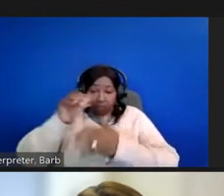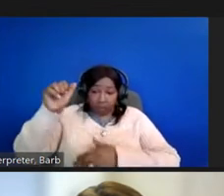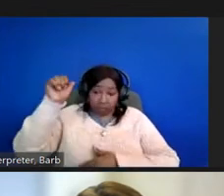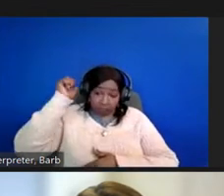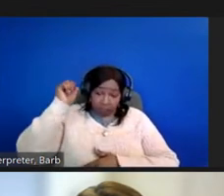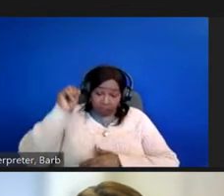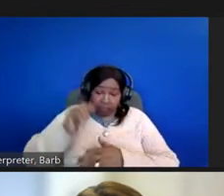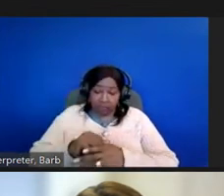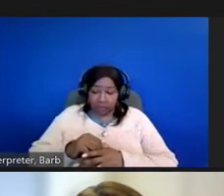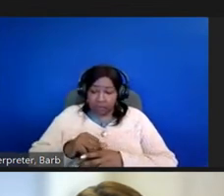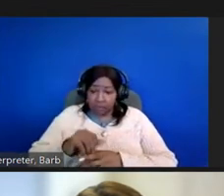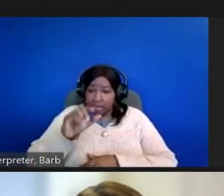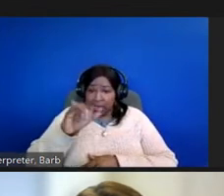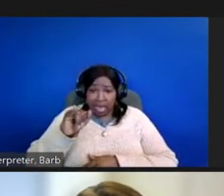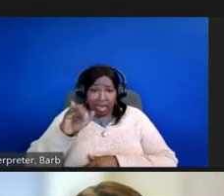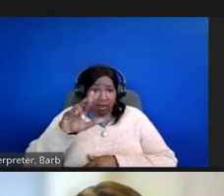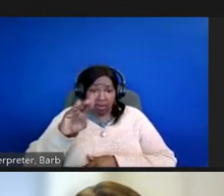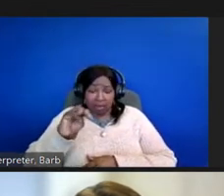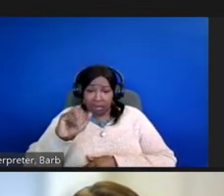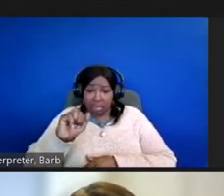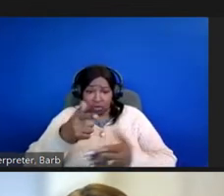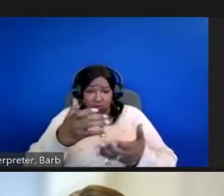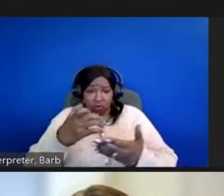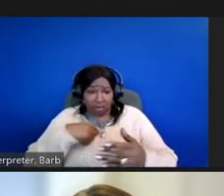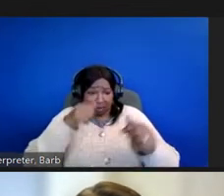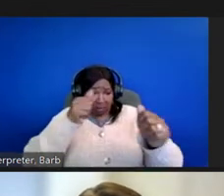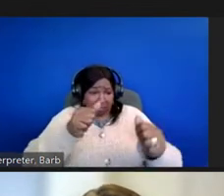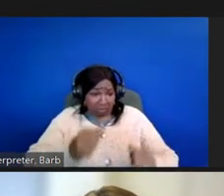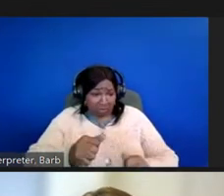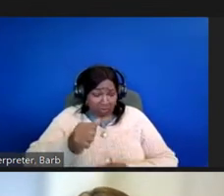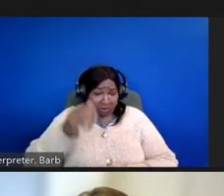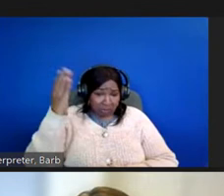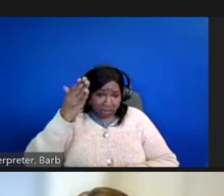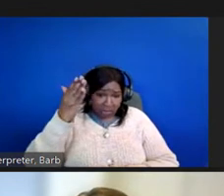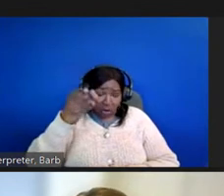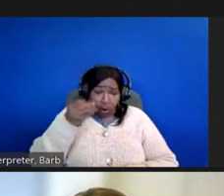Irma, did you want me to put up the presentation, or did you...